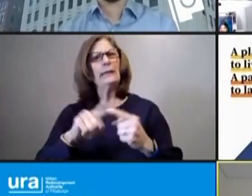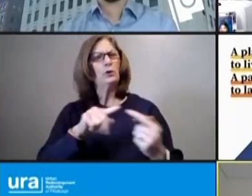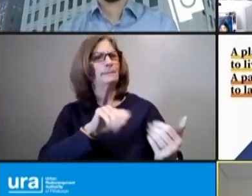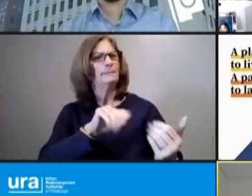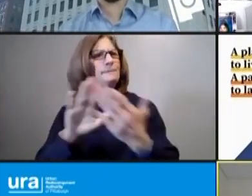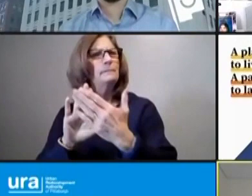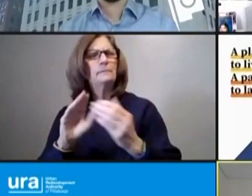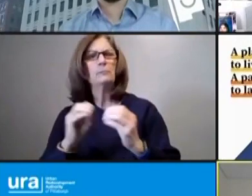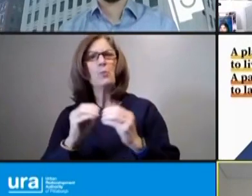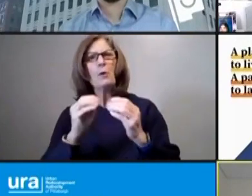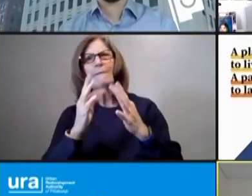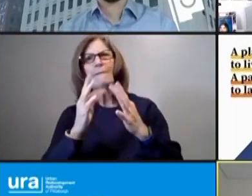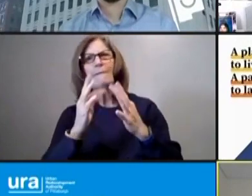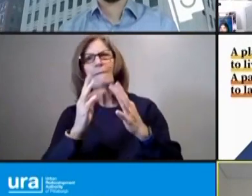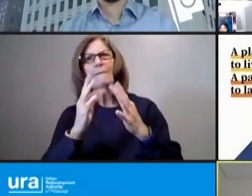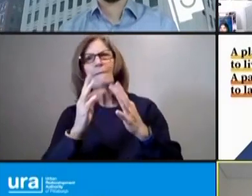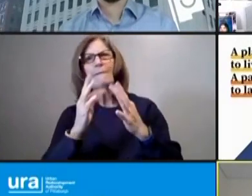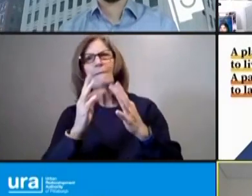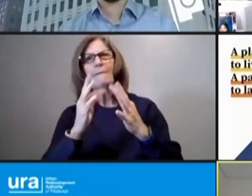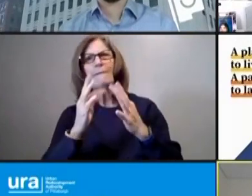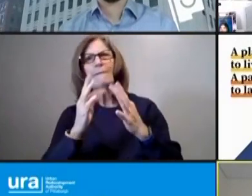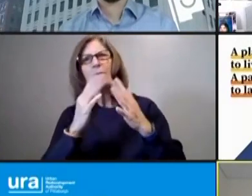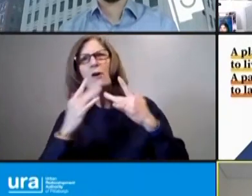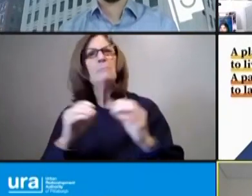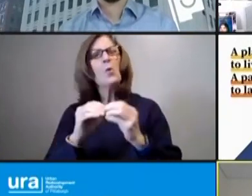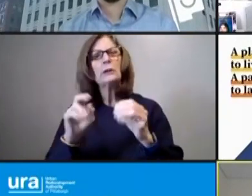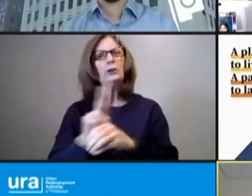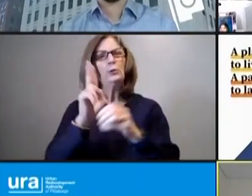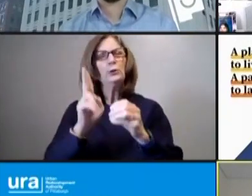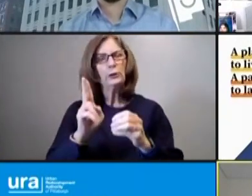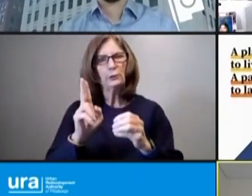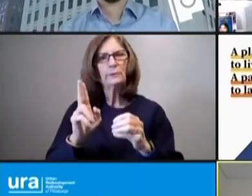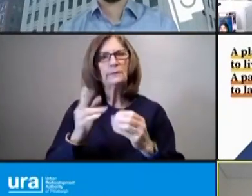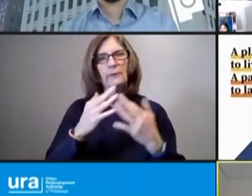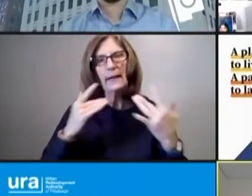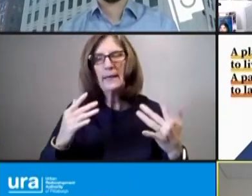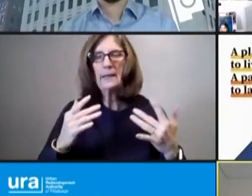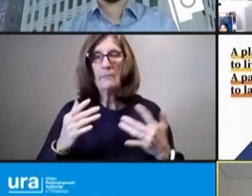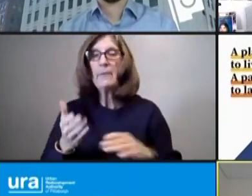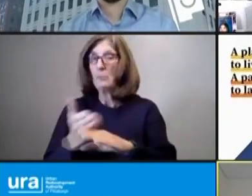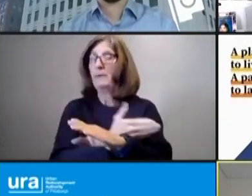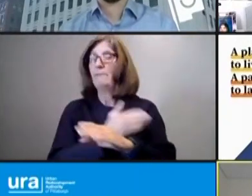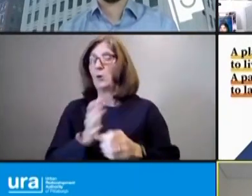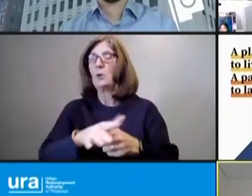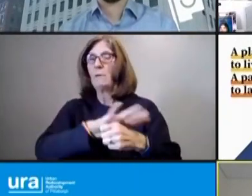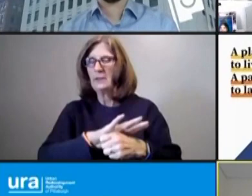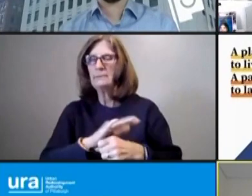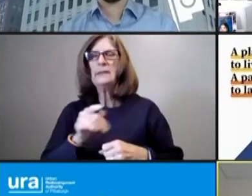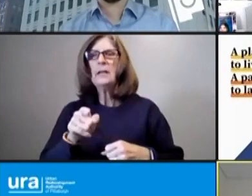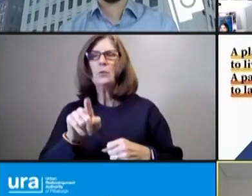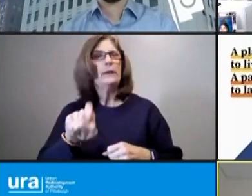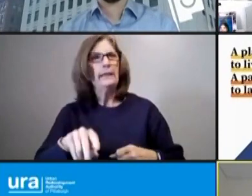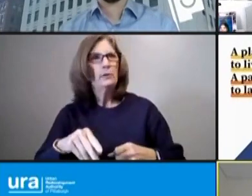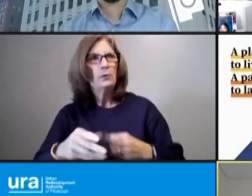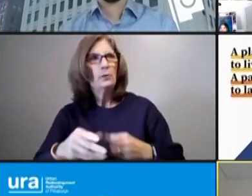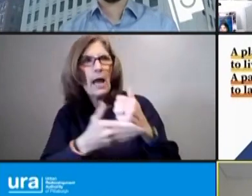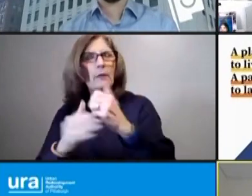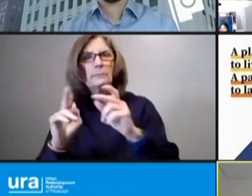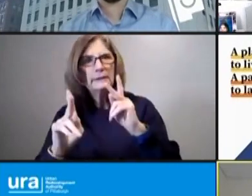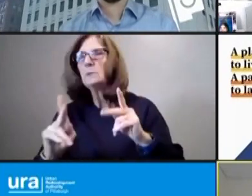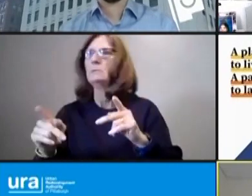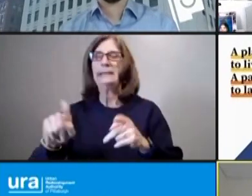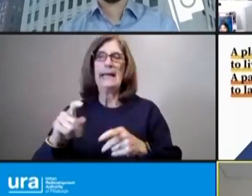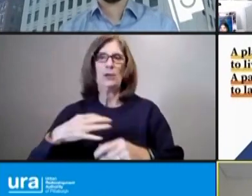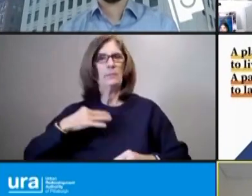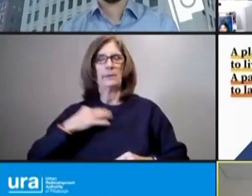user-friendly. Pre-COVID, a person who wanted to pursue rental assistance in Allegheny County often had to apply individually and